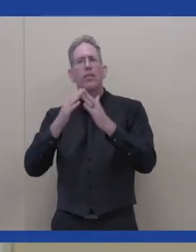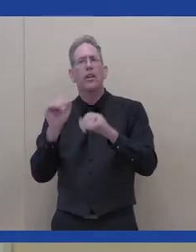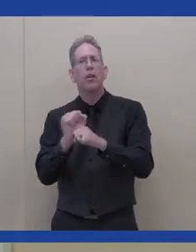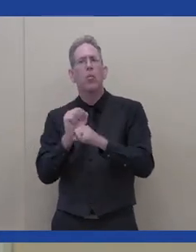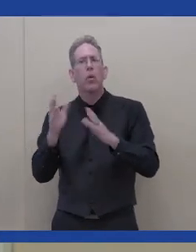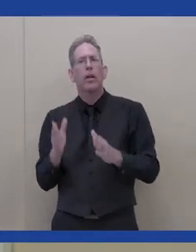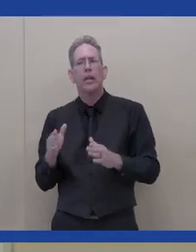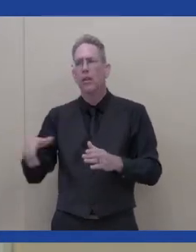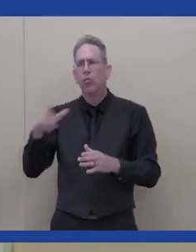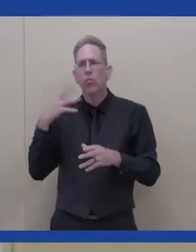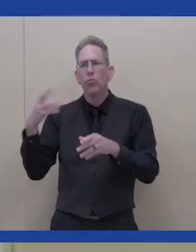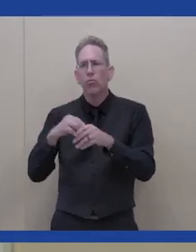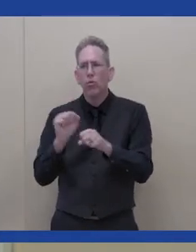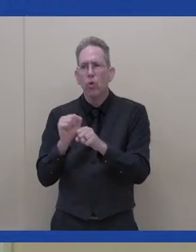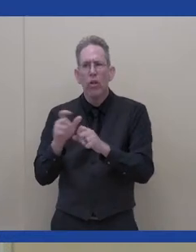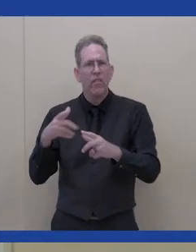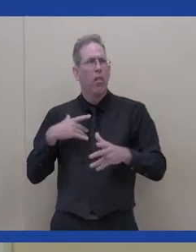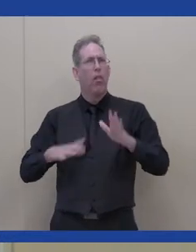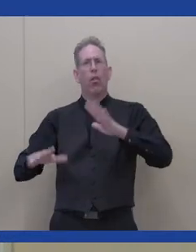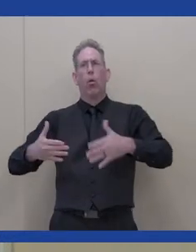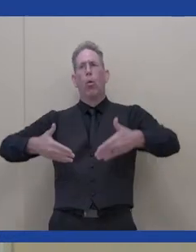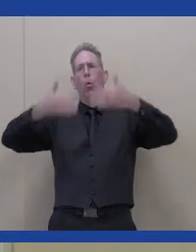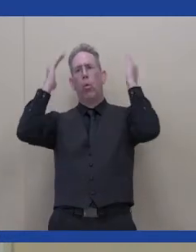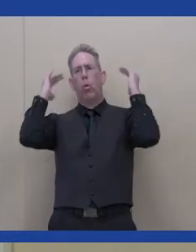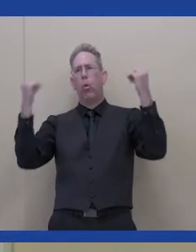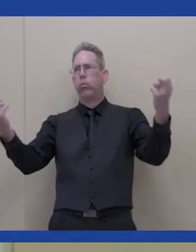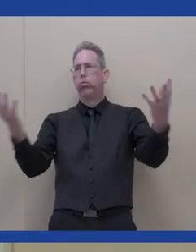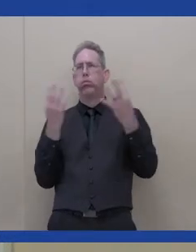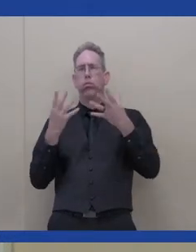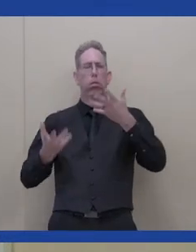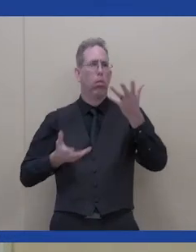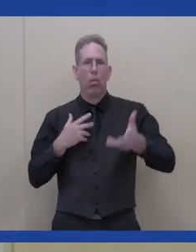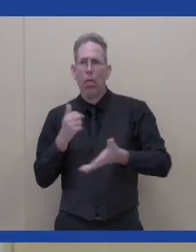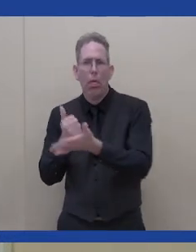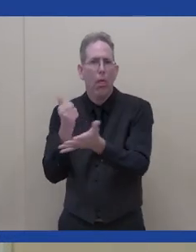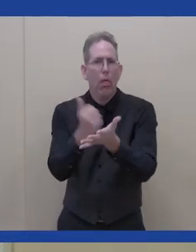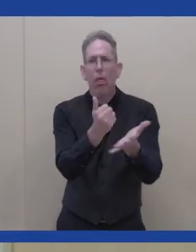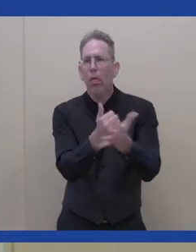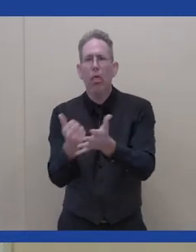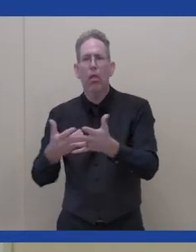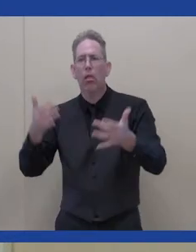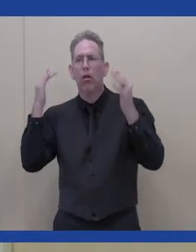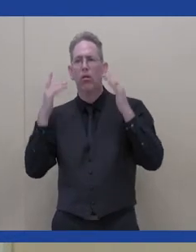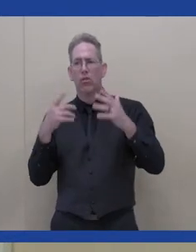front lines of these crises, including the dedicated staff at our beloved library.